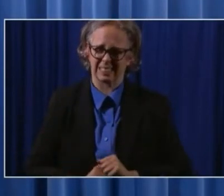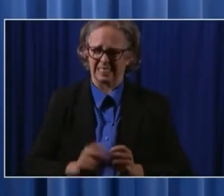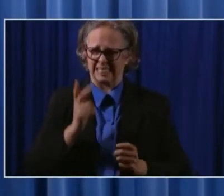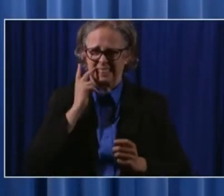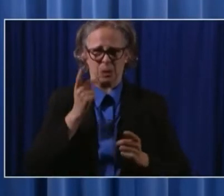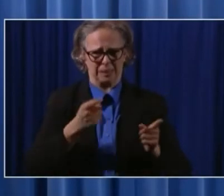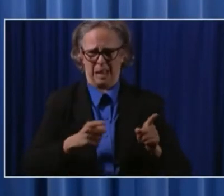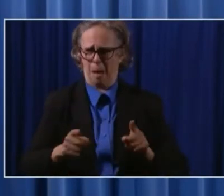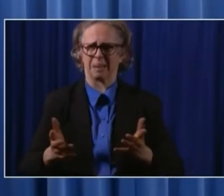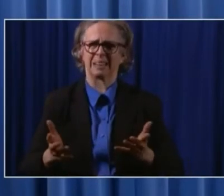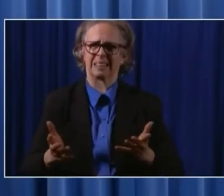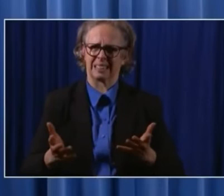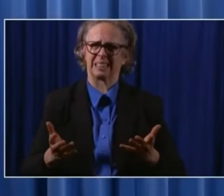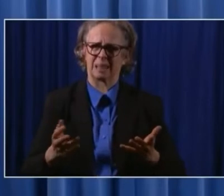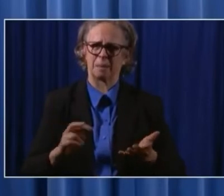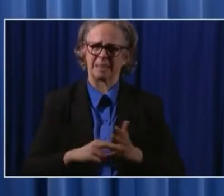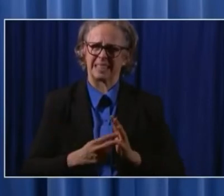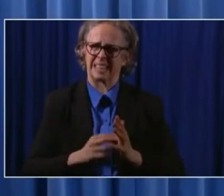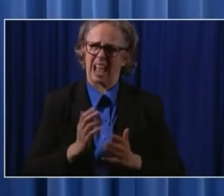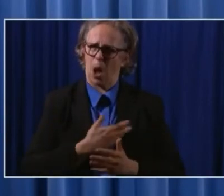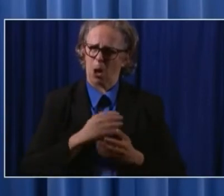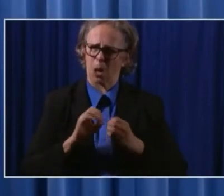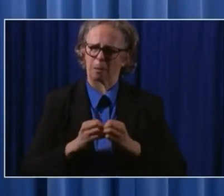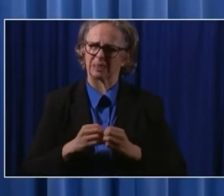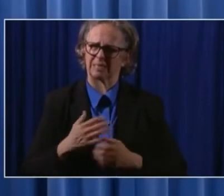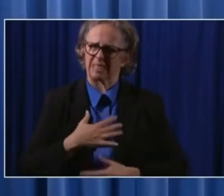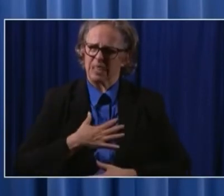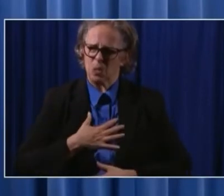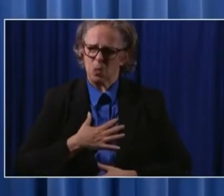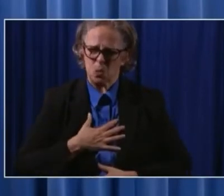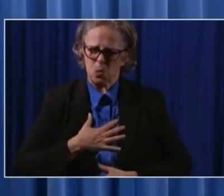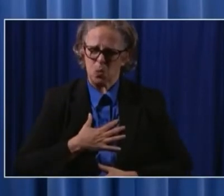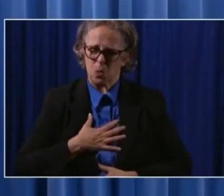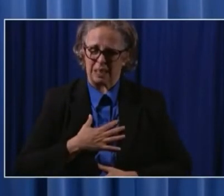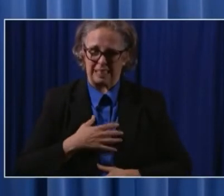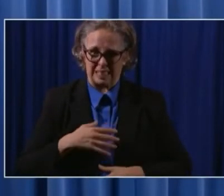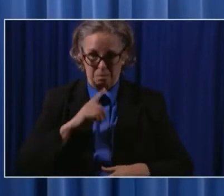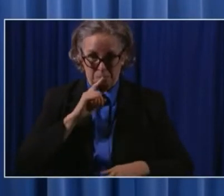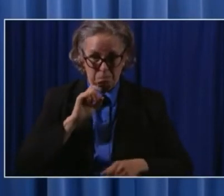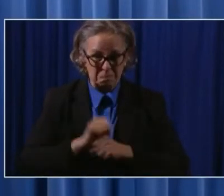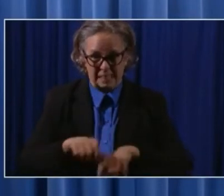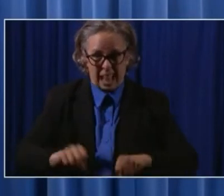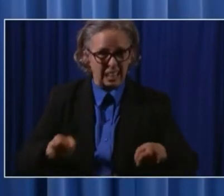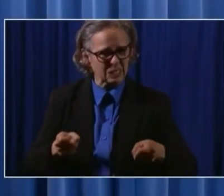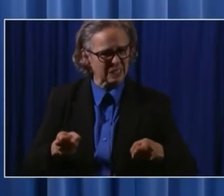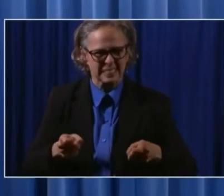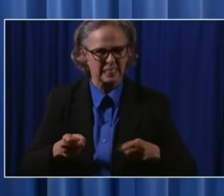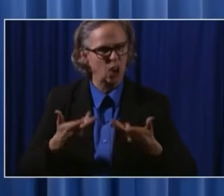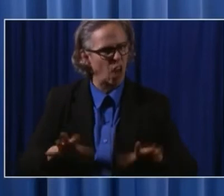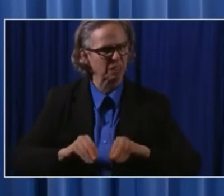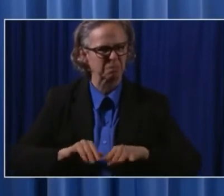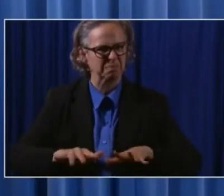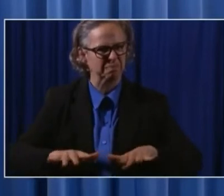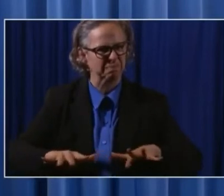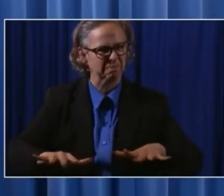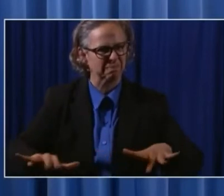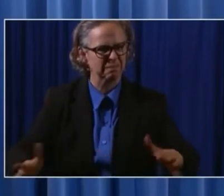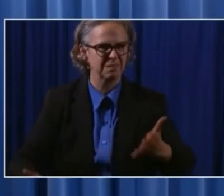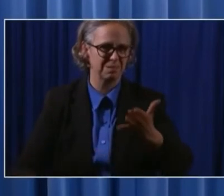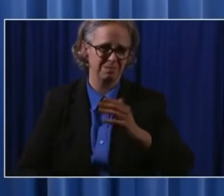and we're at higher numbers than we've been before, it's under control. Now, what we are seeing, Jack, is I think a